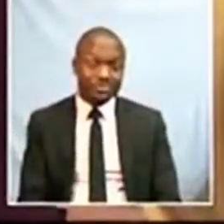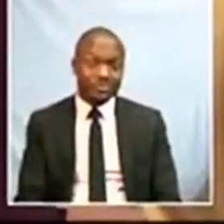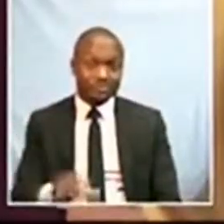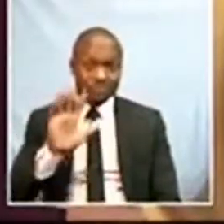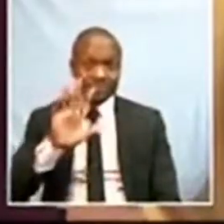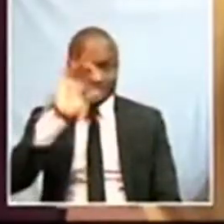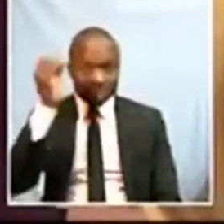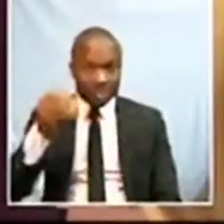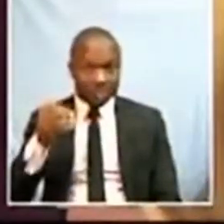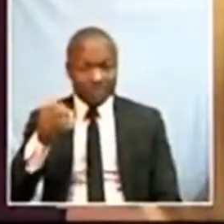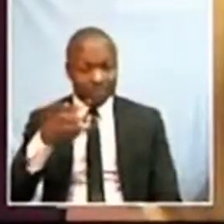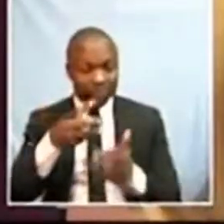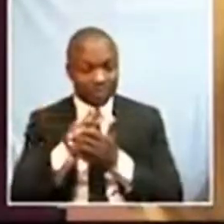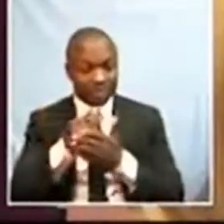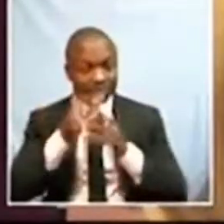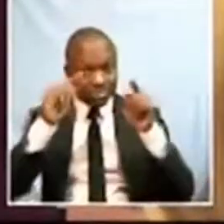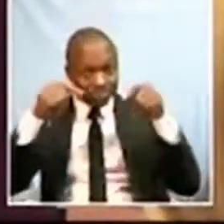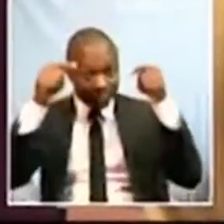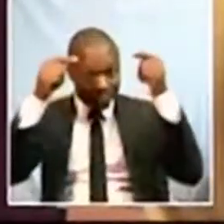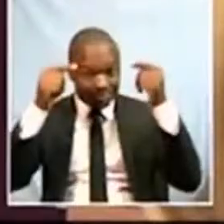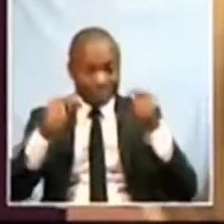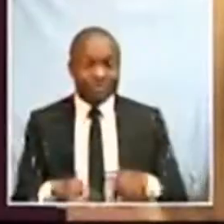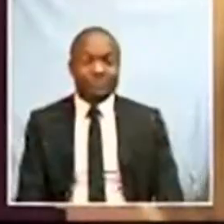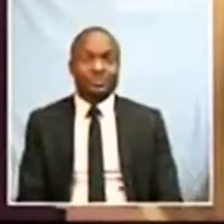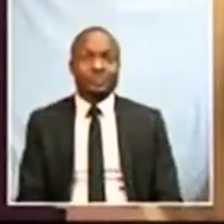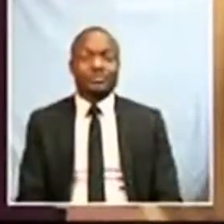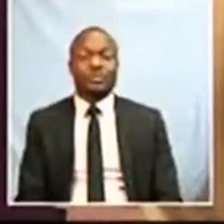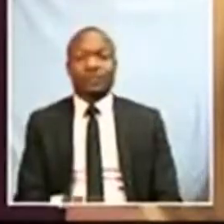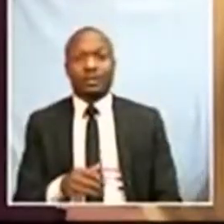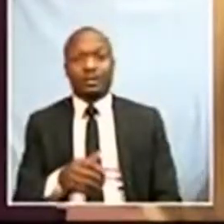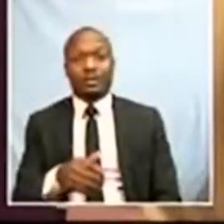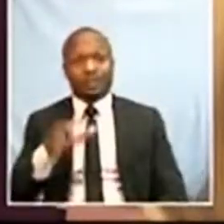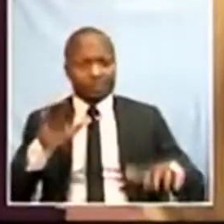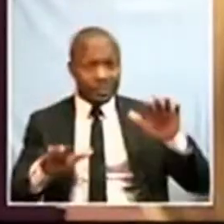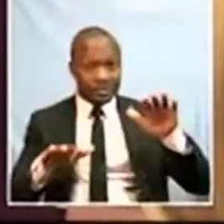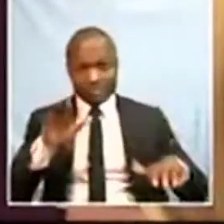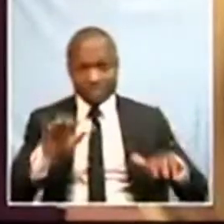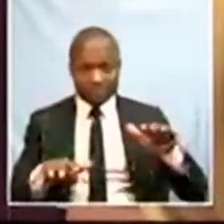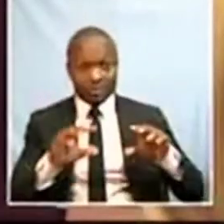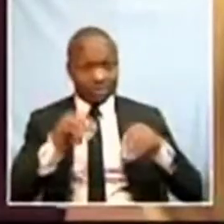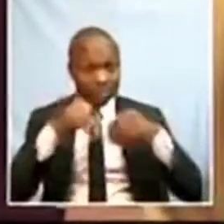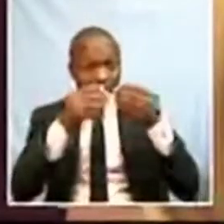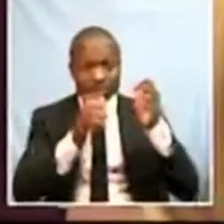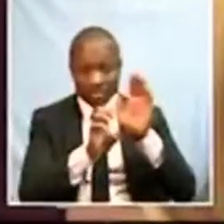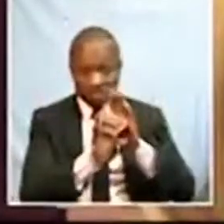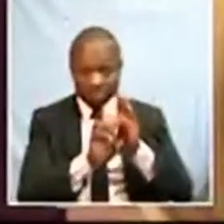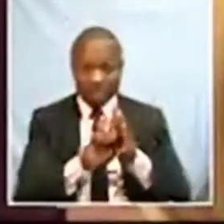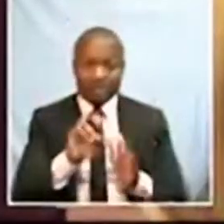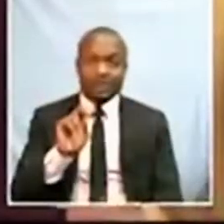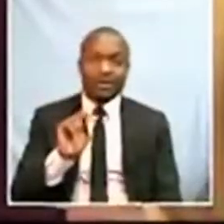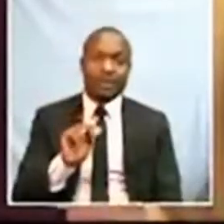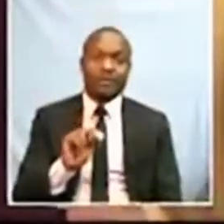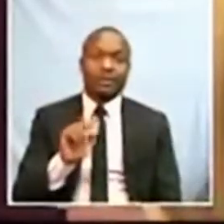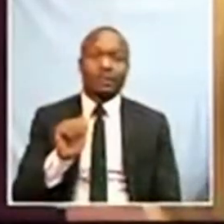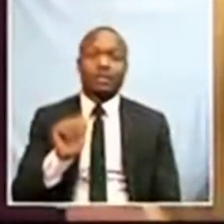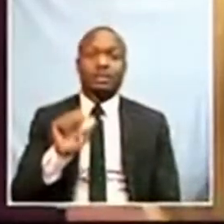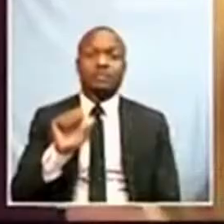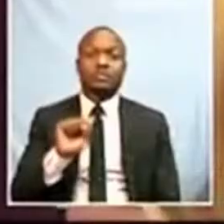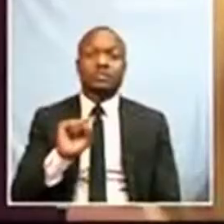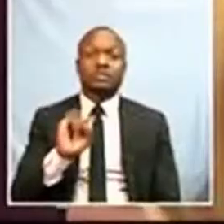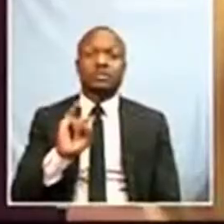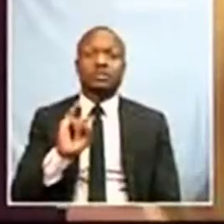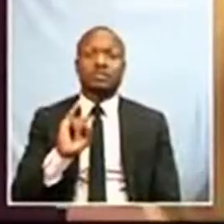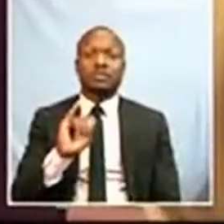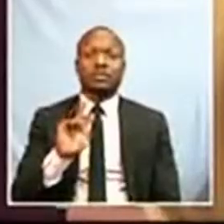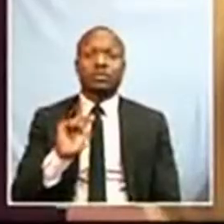5% financial... Yes, the remaining balance. Yes, I'll give an example of maybe Naskona. The only thing